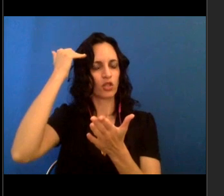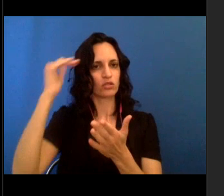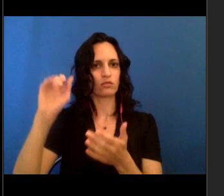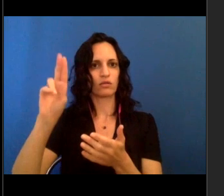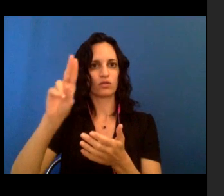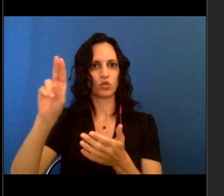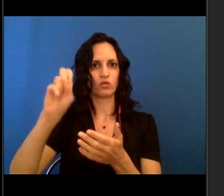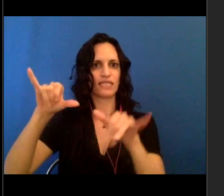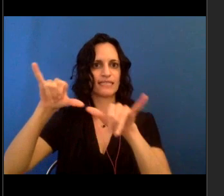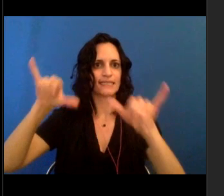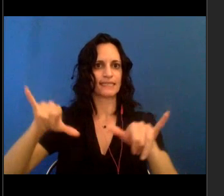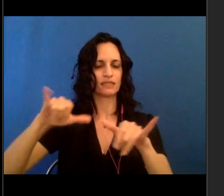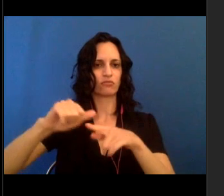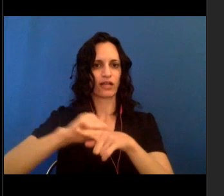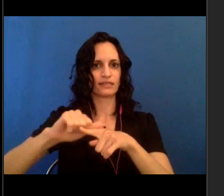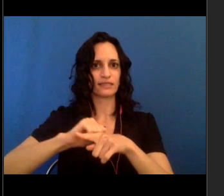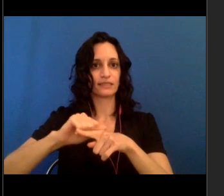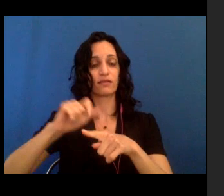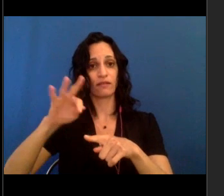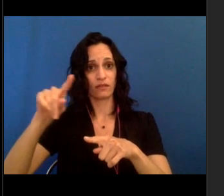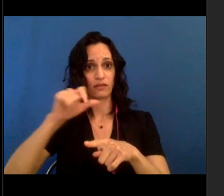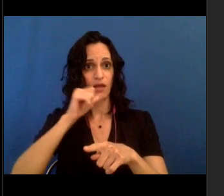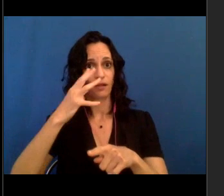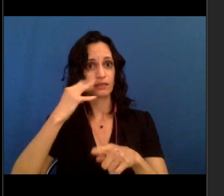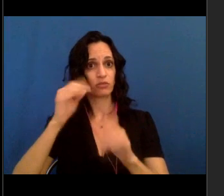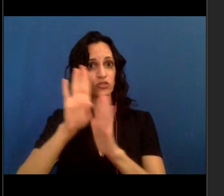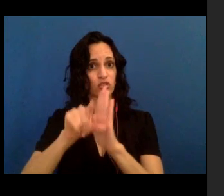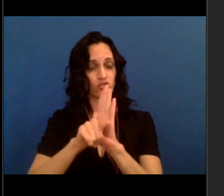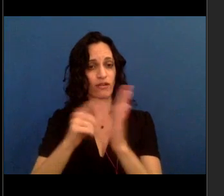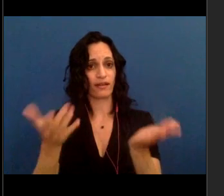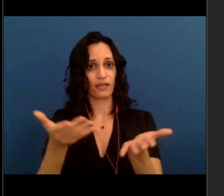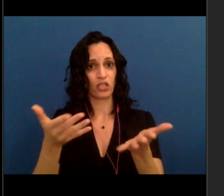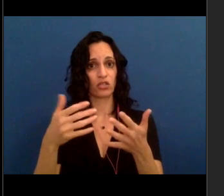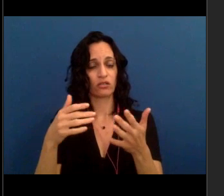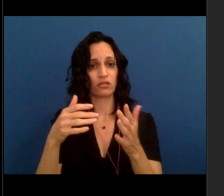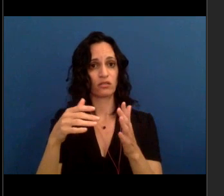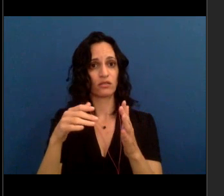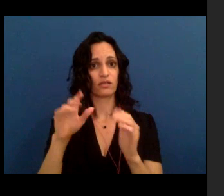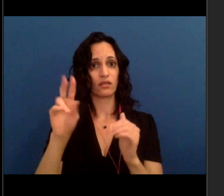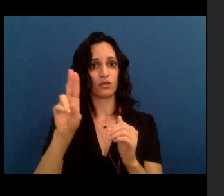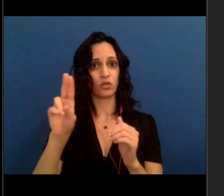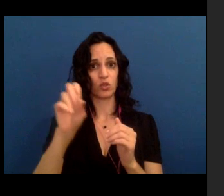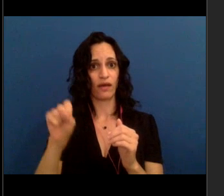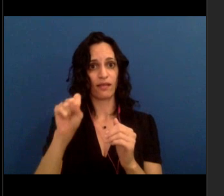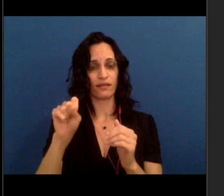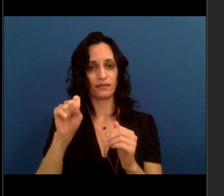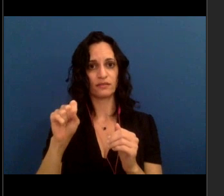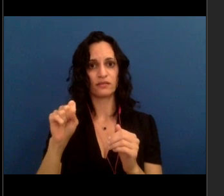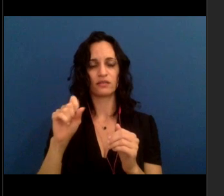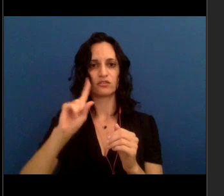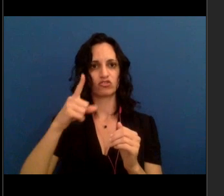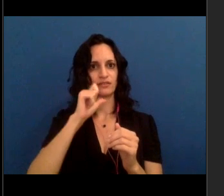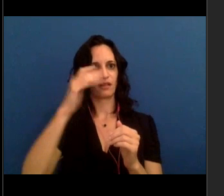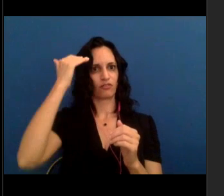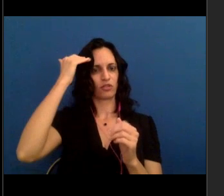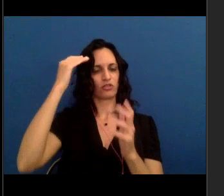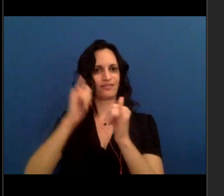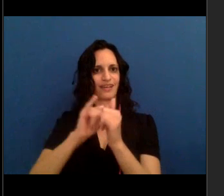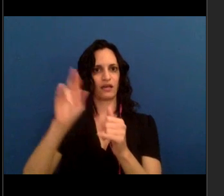didn't come through as undergrads, there are going to be some things that beyond just a hidden curriculum, they're just not familiar with sort of how US institutions